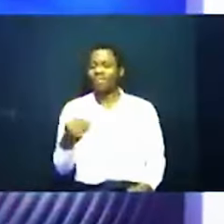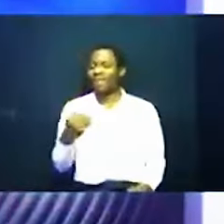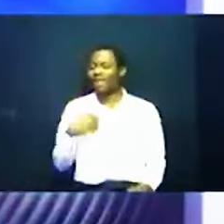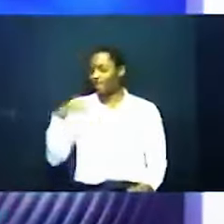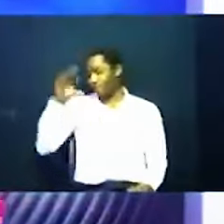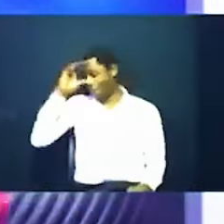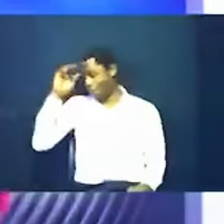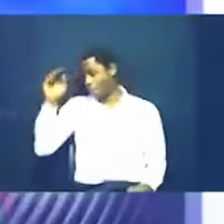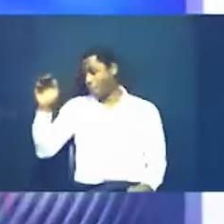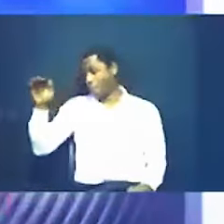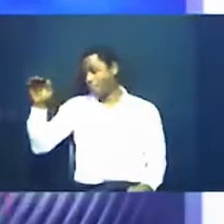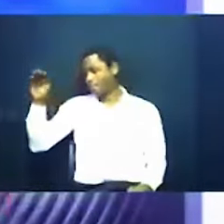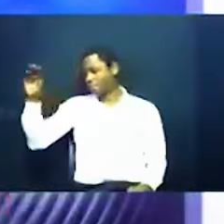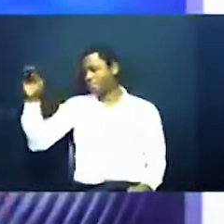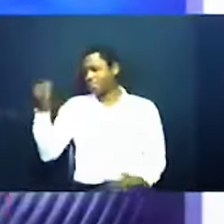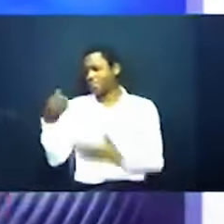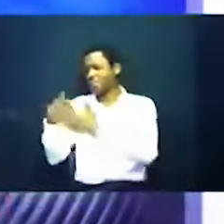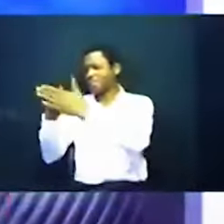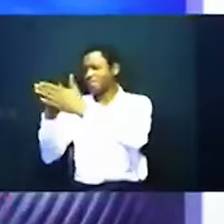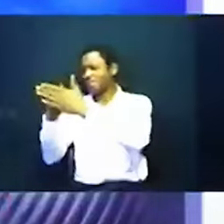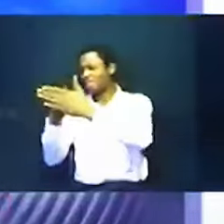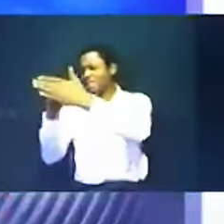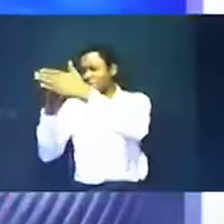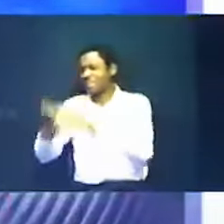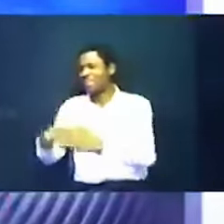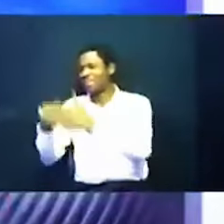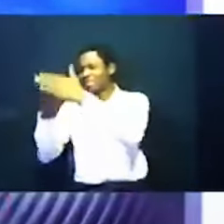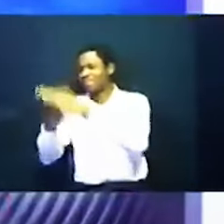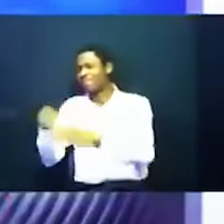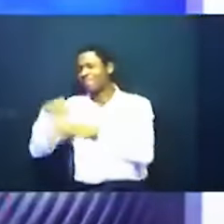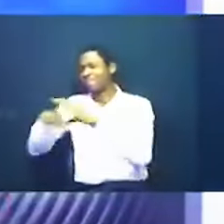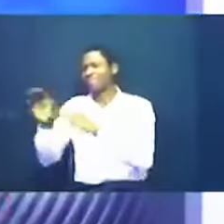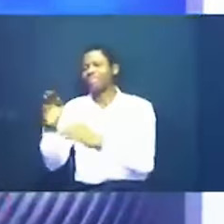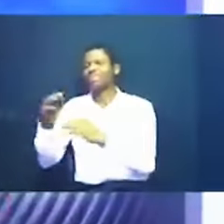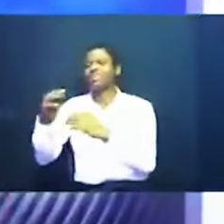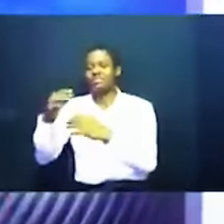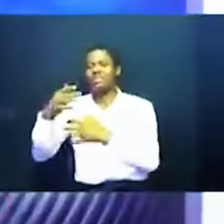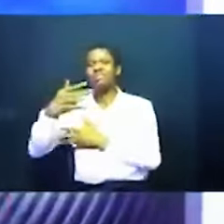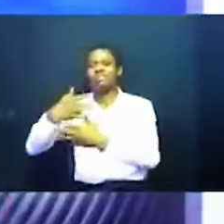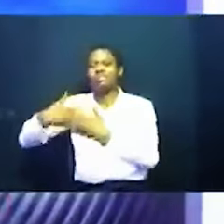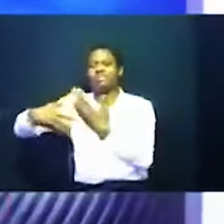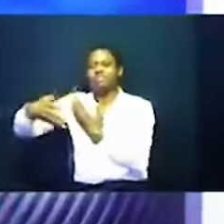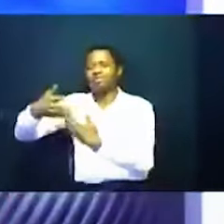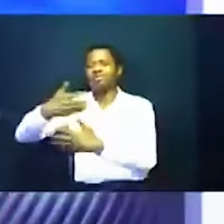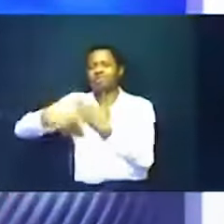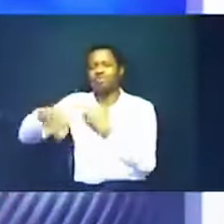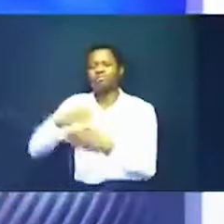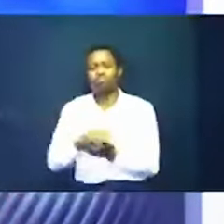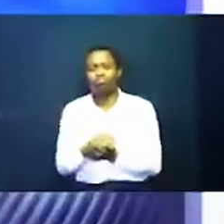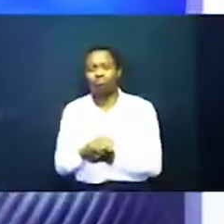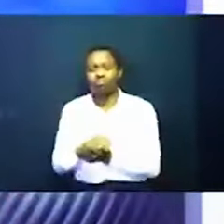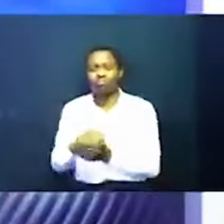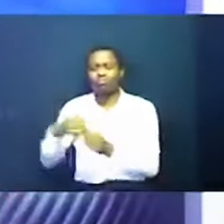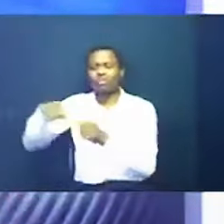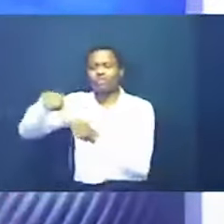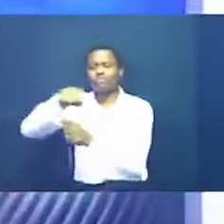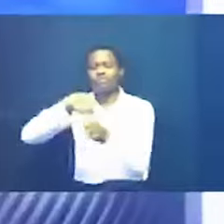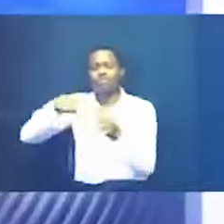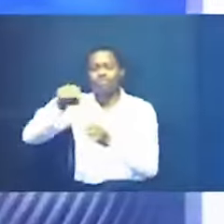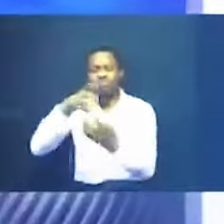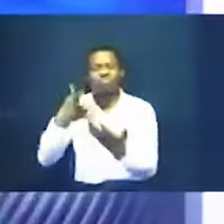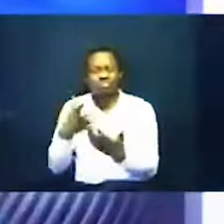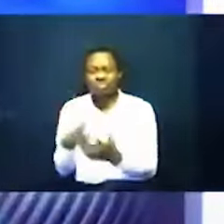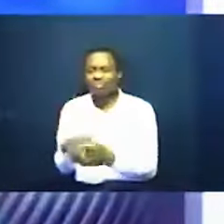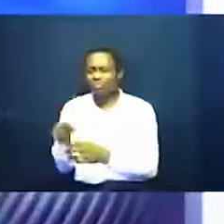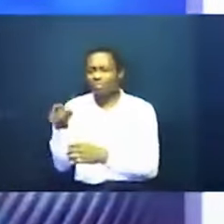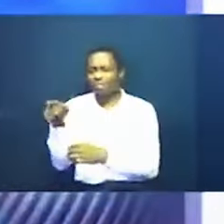in a fellowship. Not your penibia, yen see a muno, and as a young kuno or dying, I know. We loved him. Yeah, don't know, papa. Those days we thought